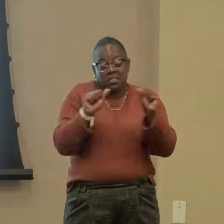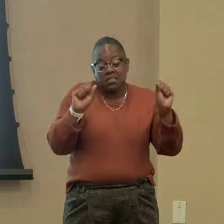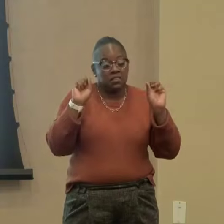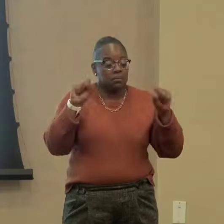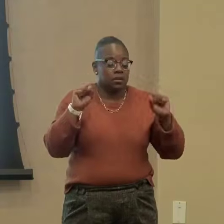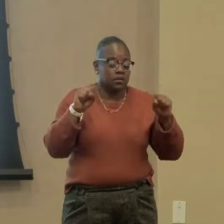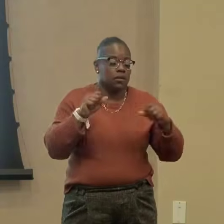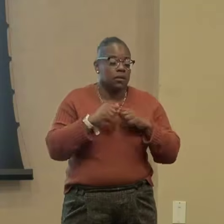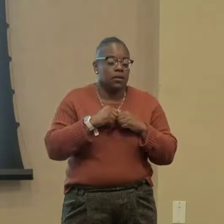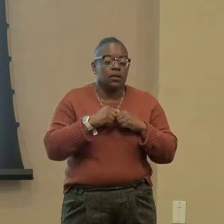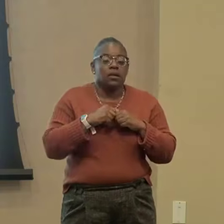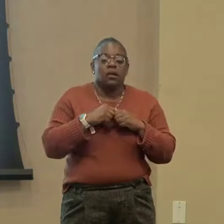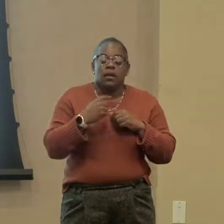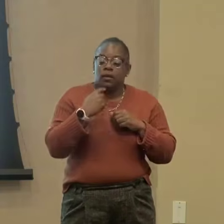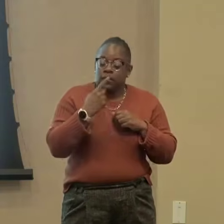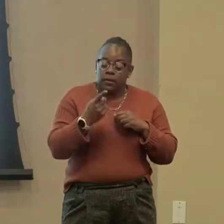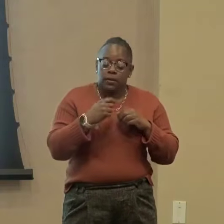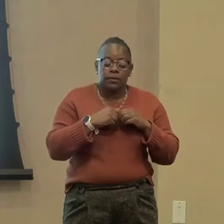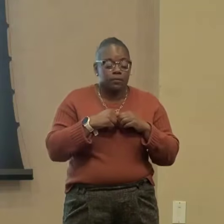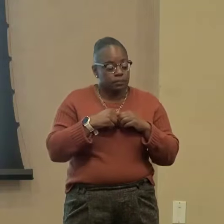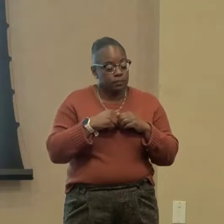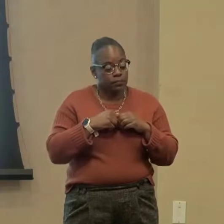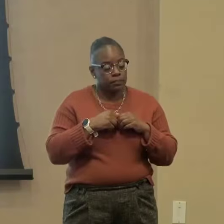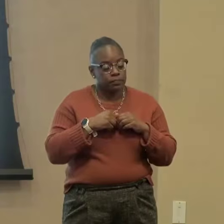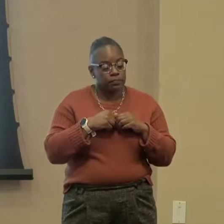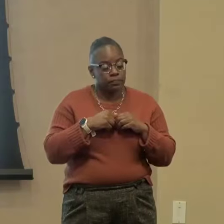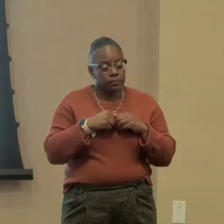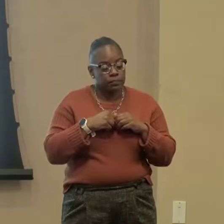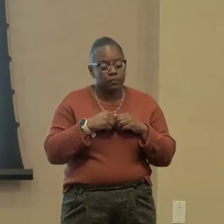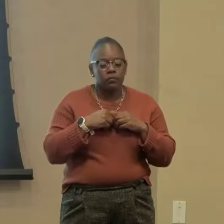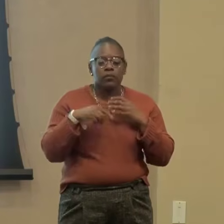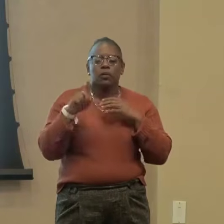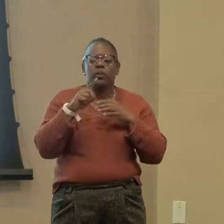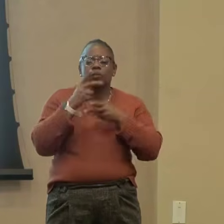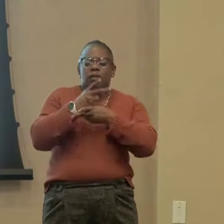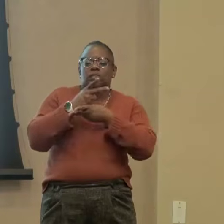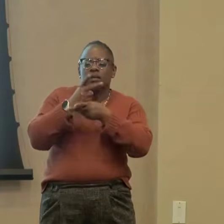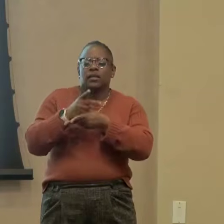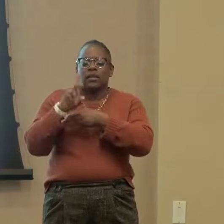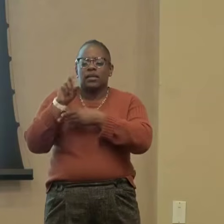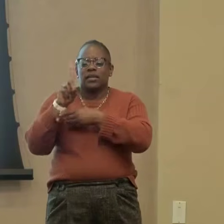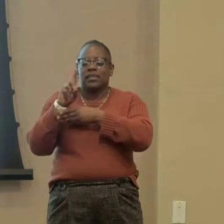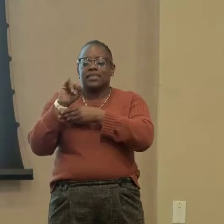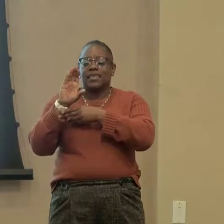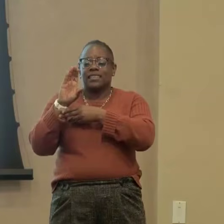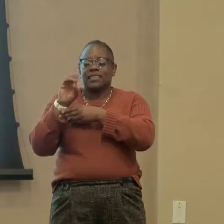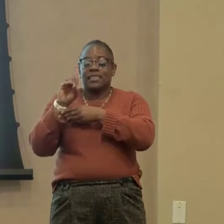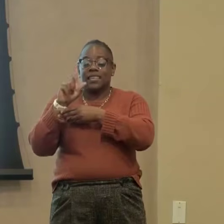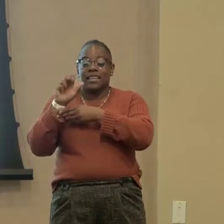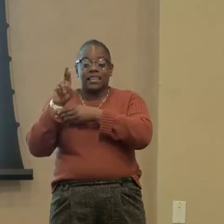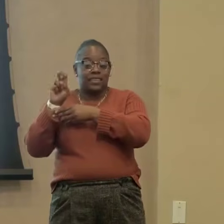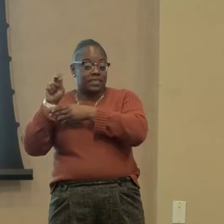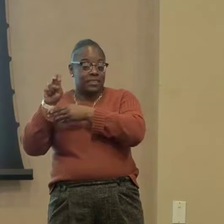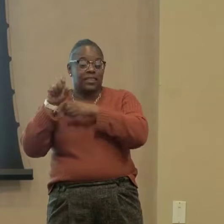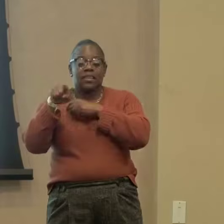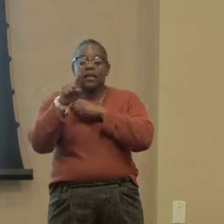possible. I would say when we are treating with doxycycline, it's given me a sense that your dermatologist likely